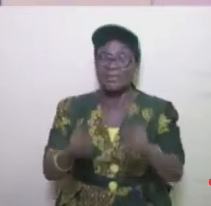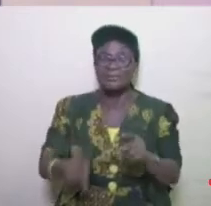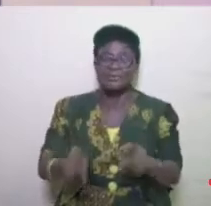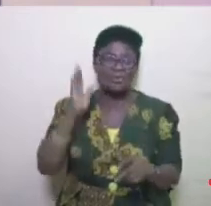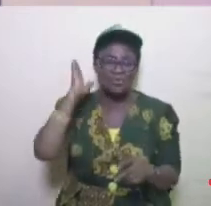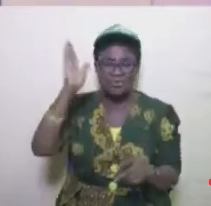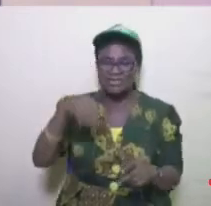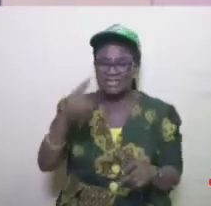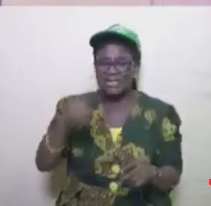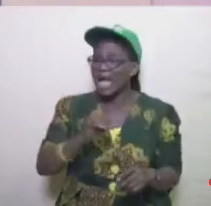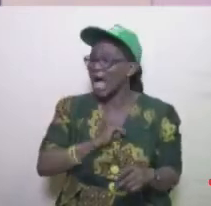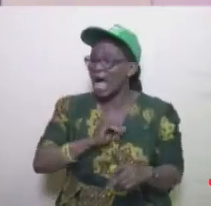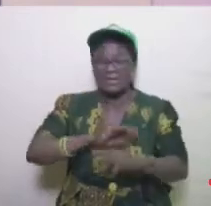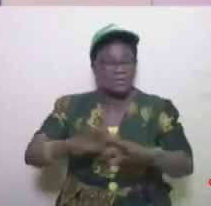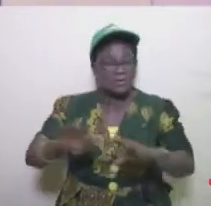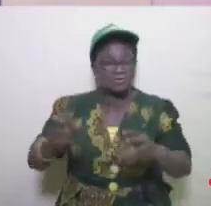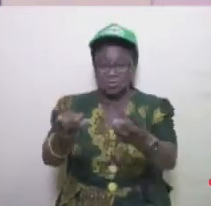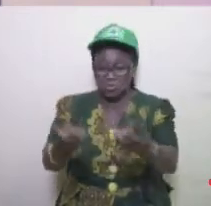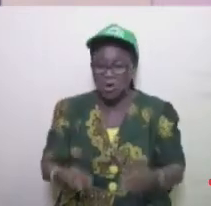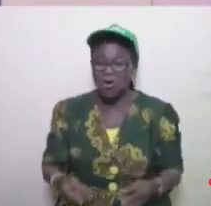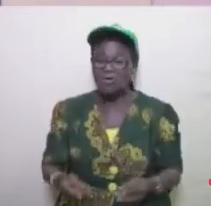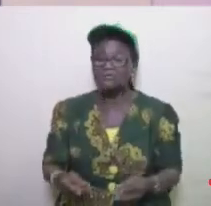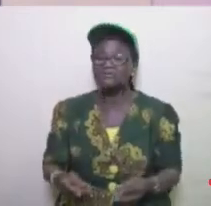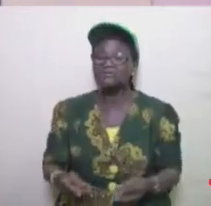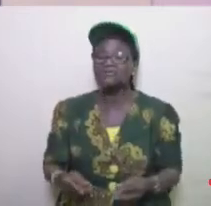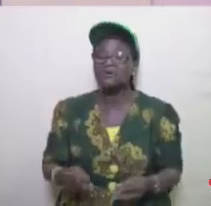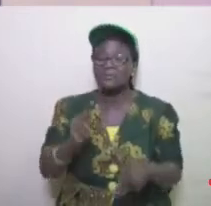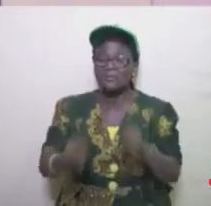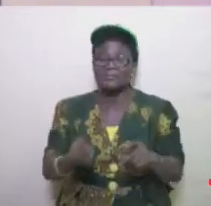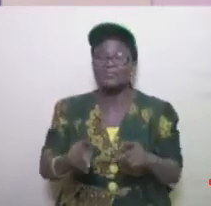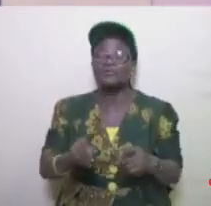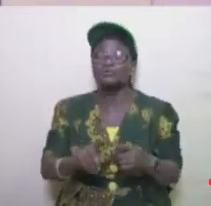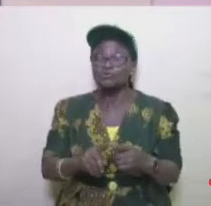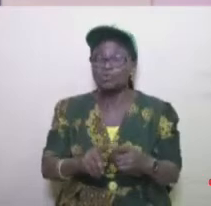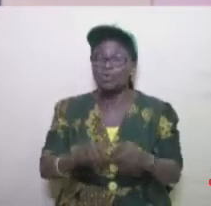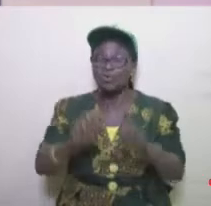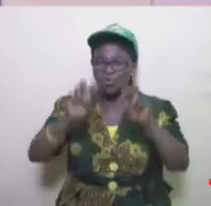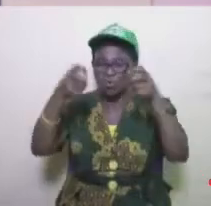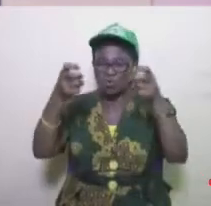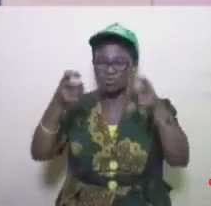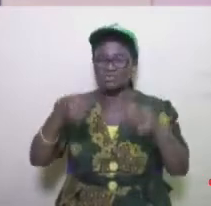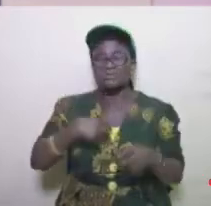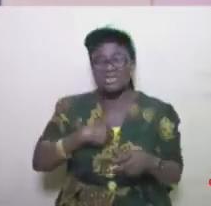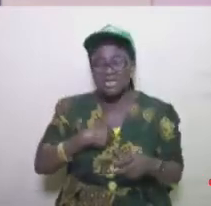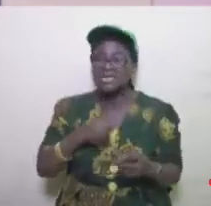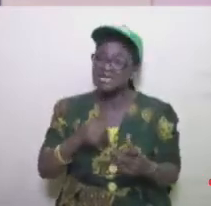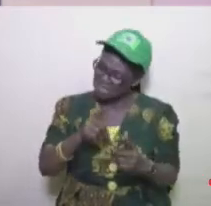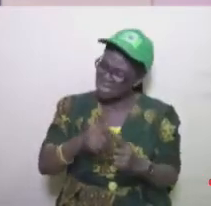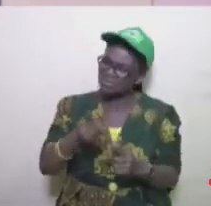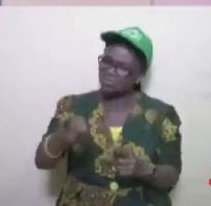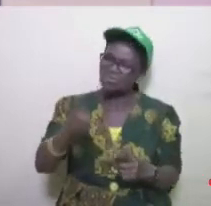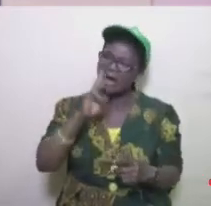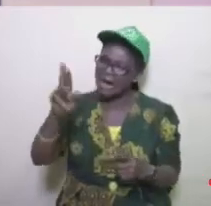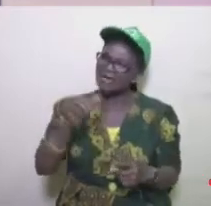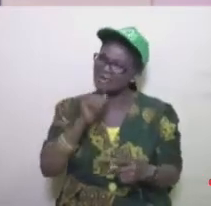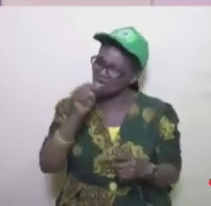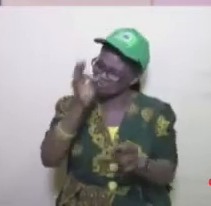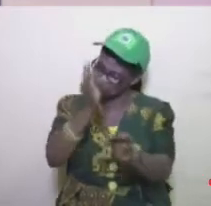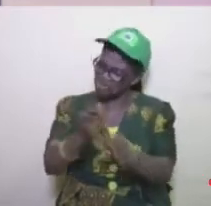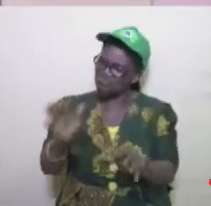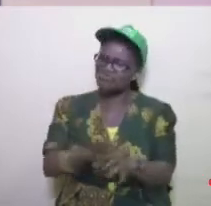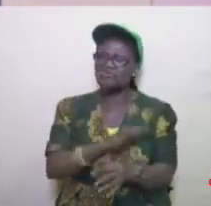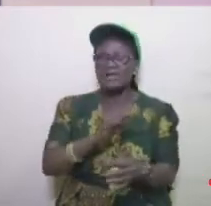I don't want them to quote me. If you don't want people to quote you, then you are not faithful enough. Because the